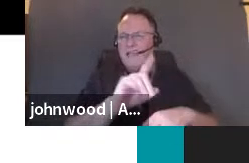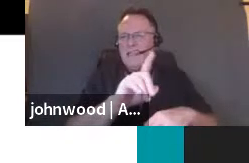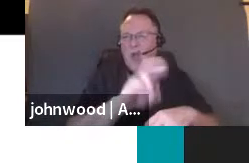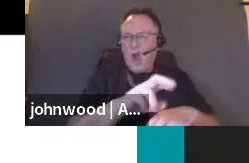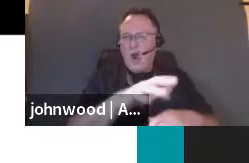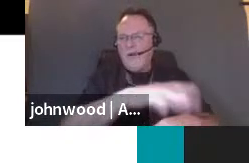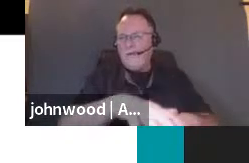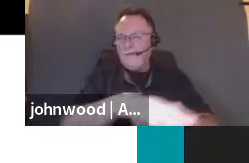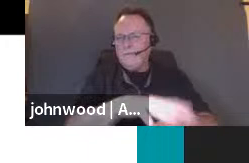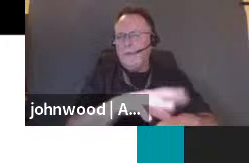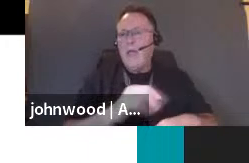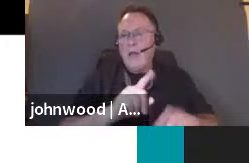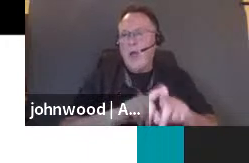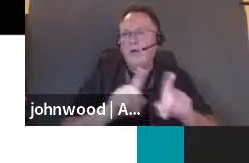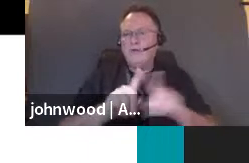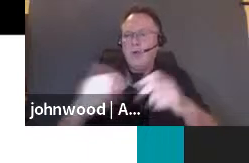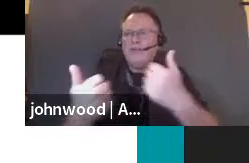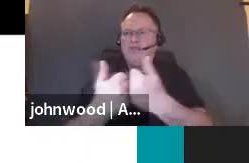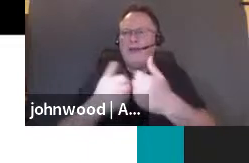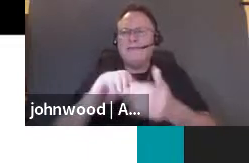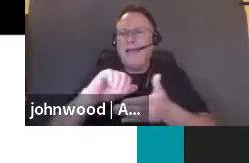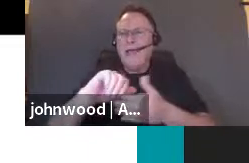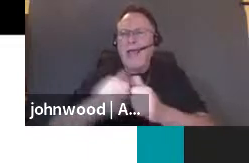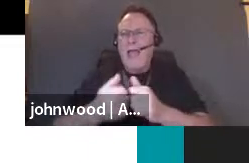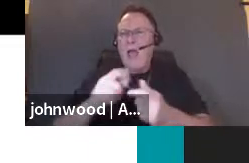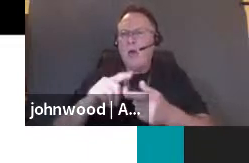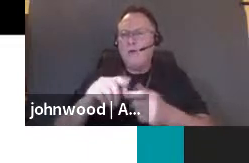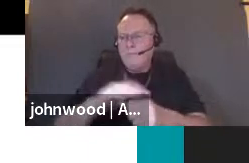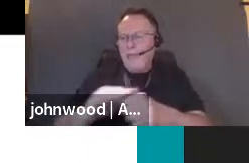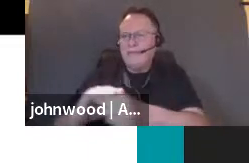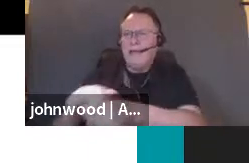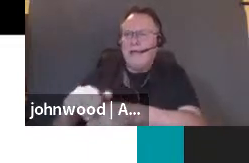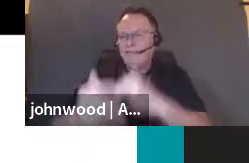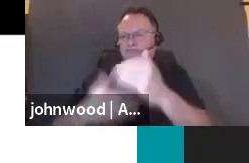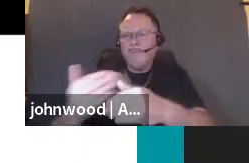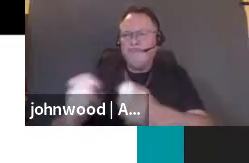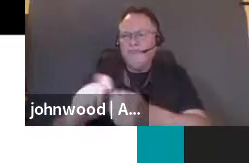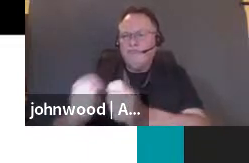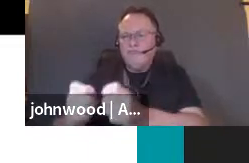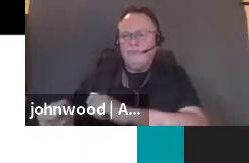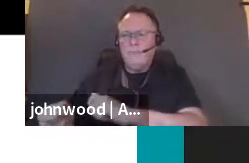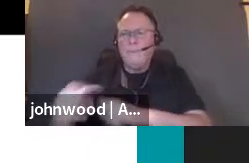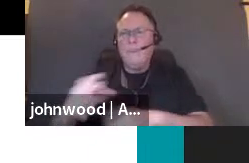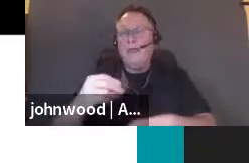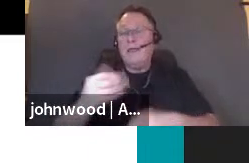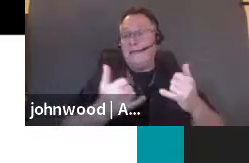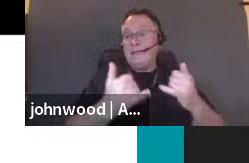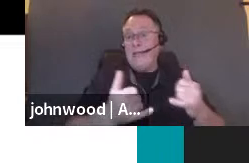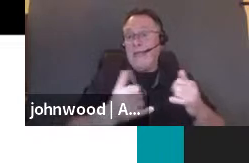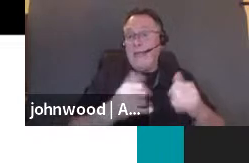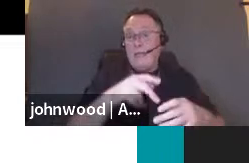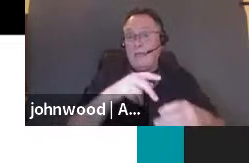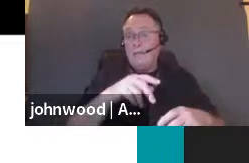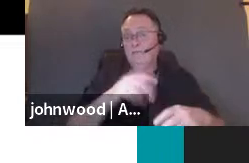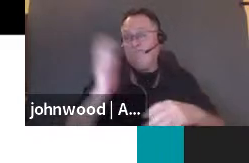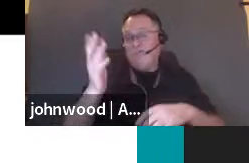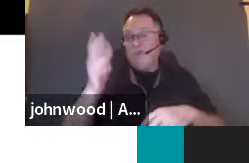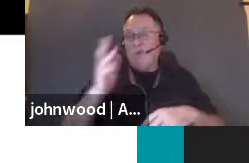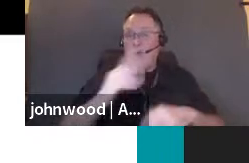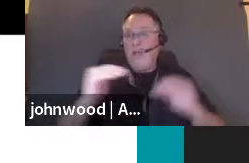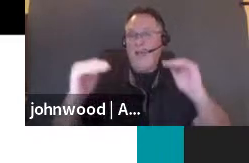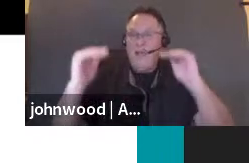actually address how equity is shaping the places and spaces along the program. But today's presentation is intended to be a little bit more high